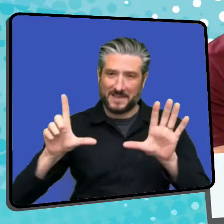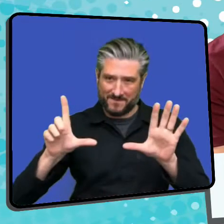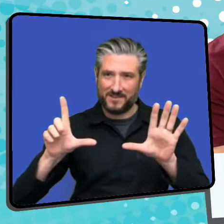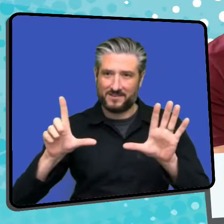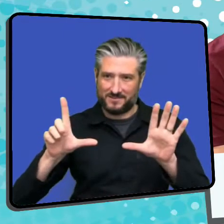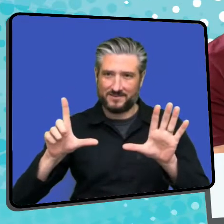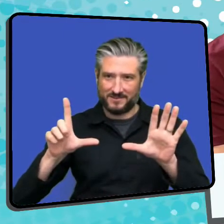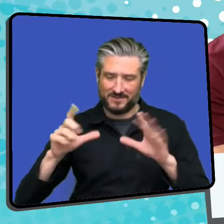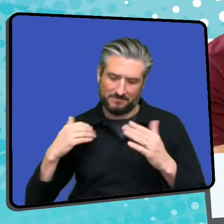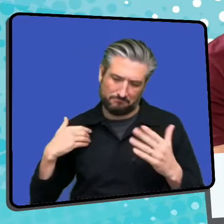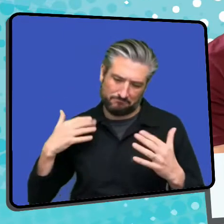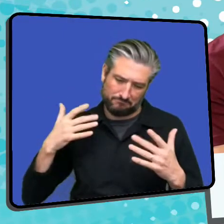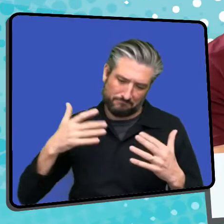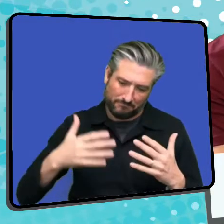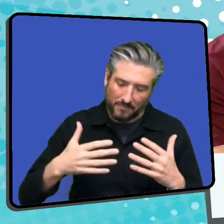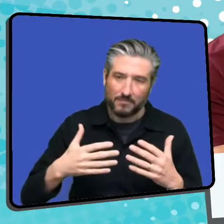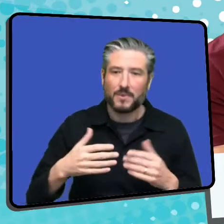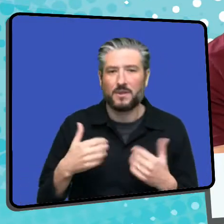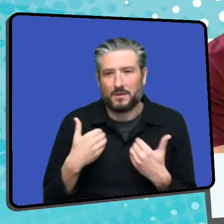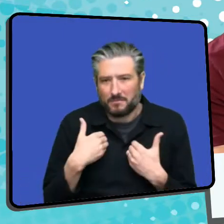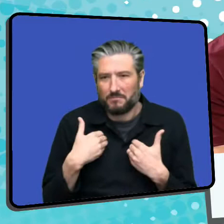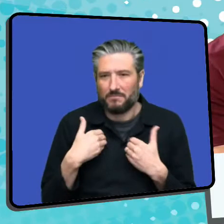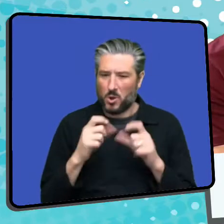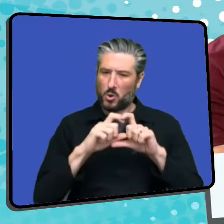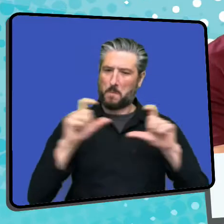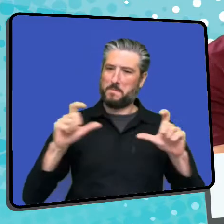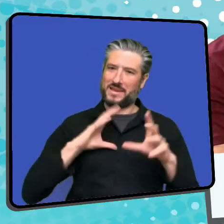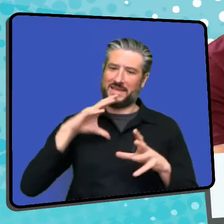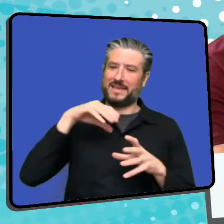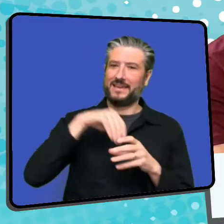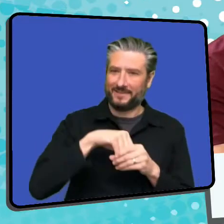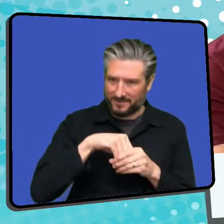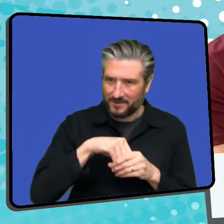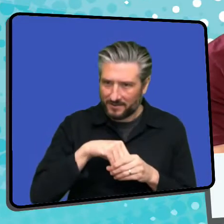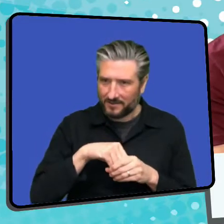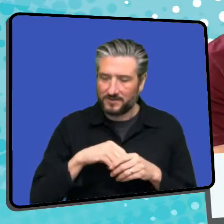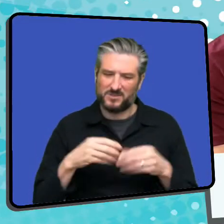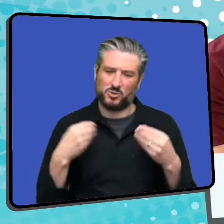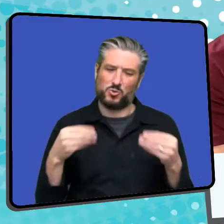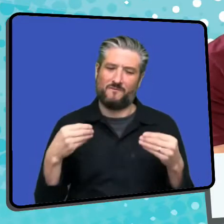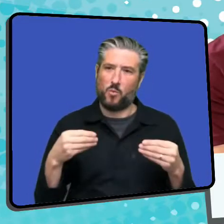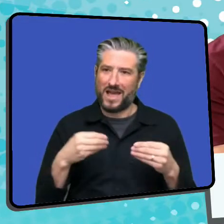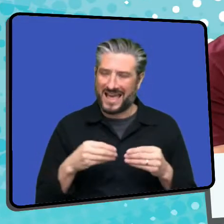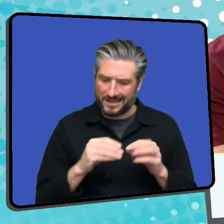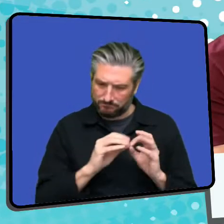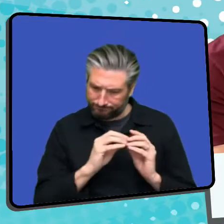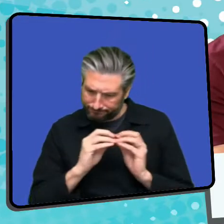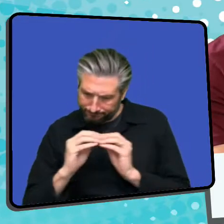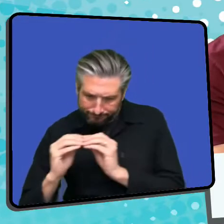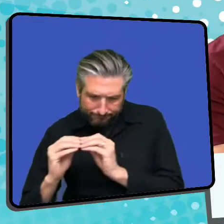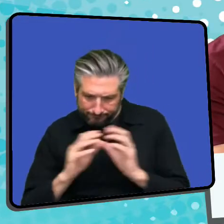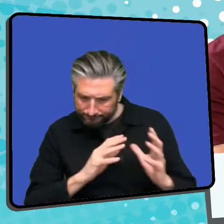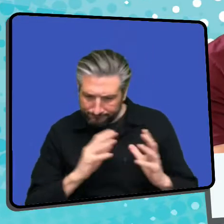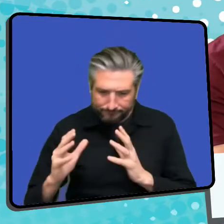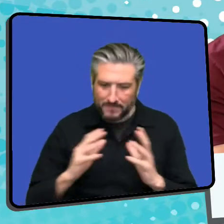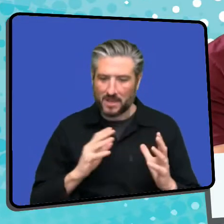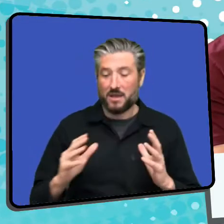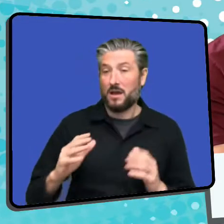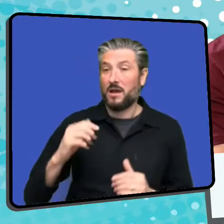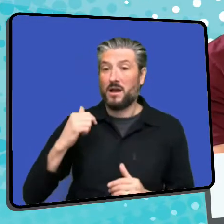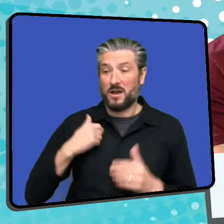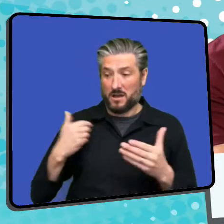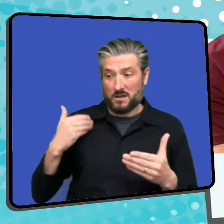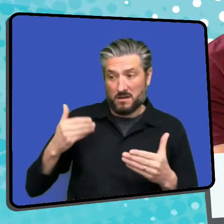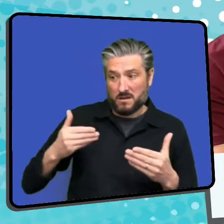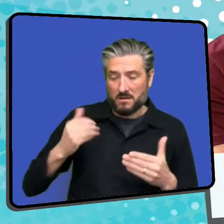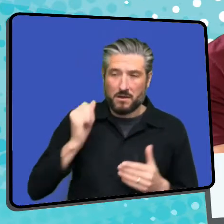as a software engineering intern, and the work implemented during my internship has provided the basis of a brand new